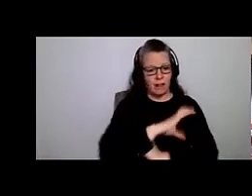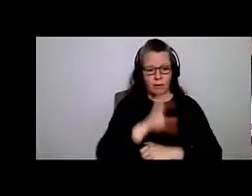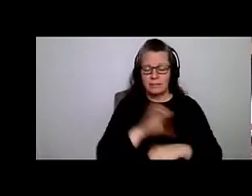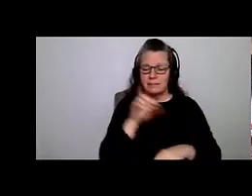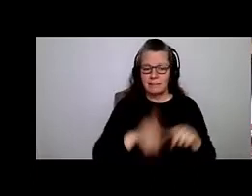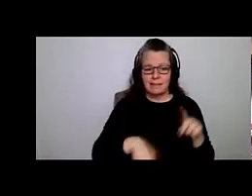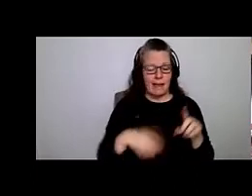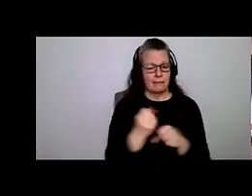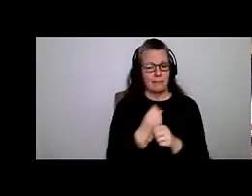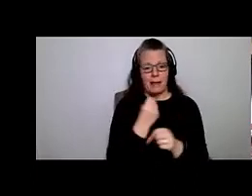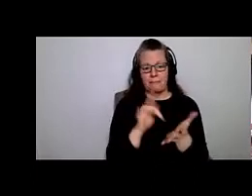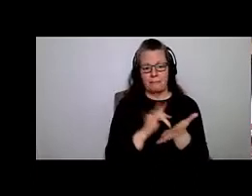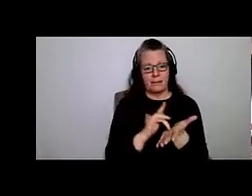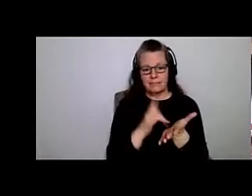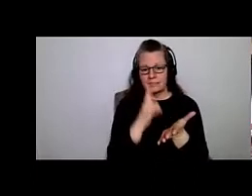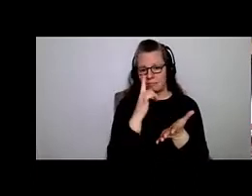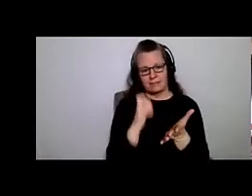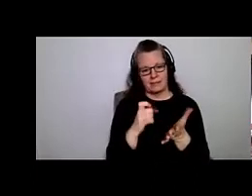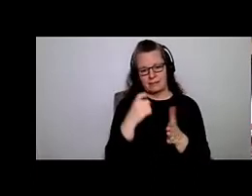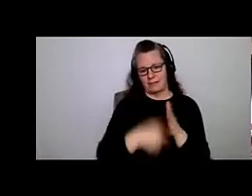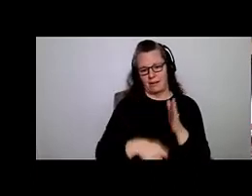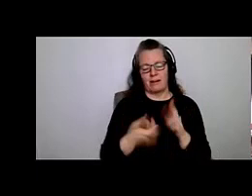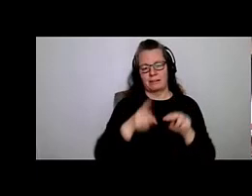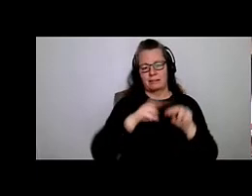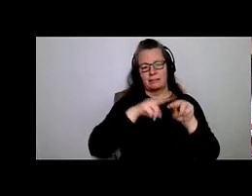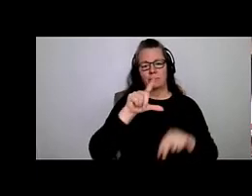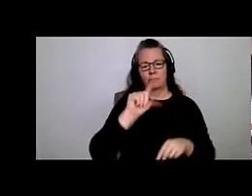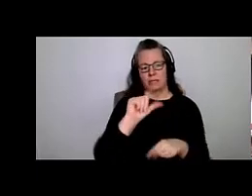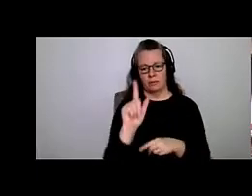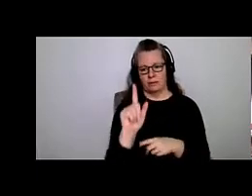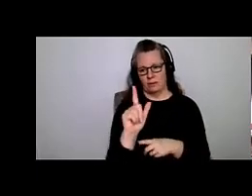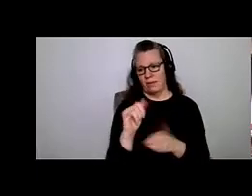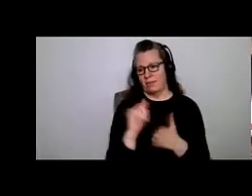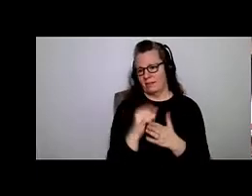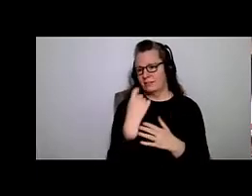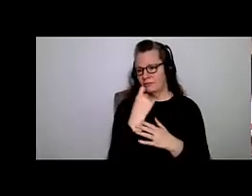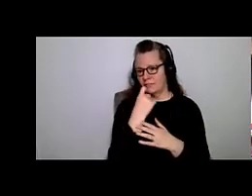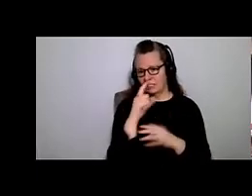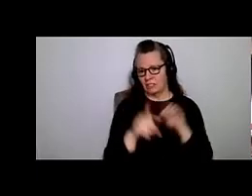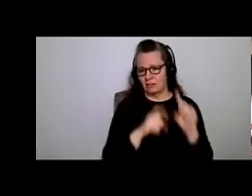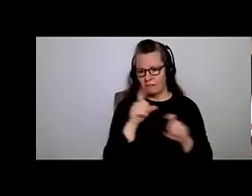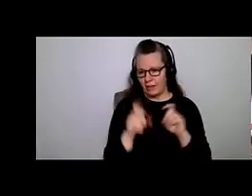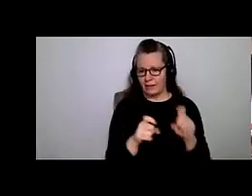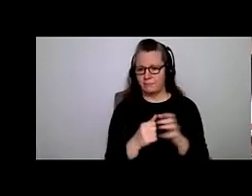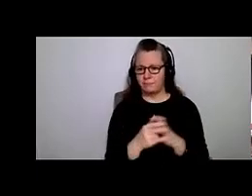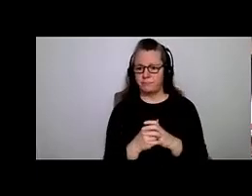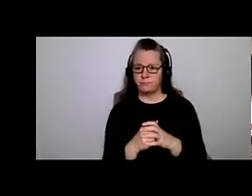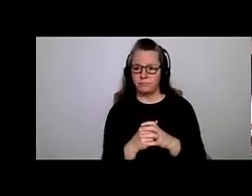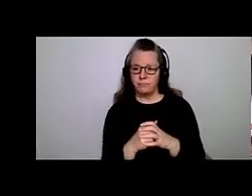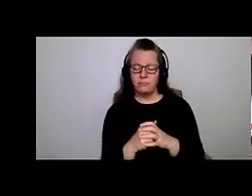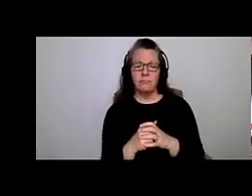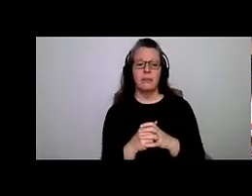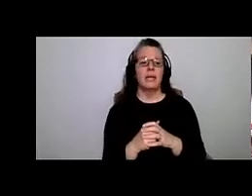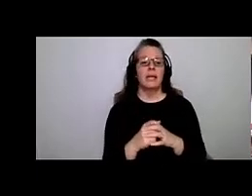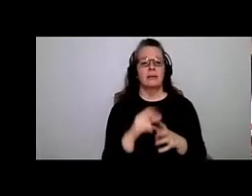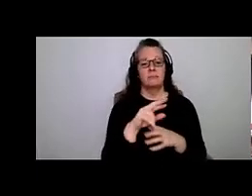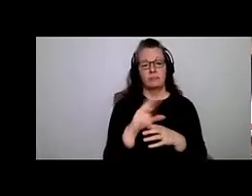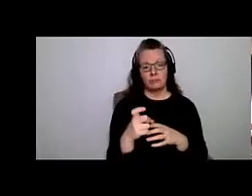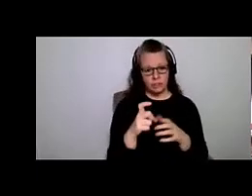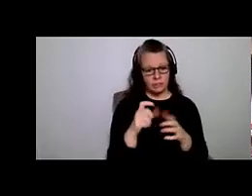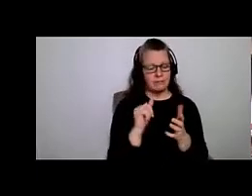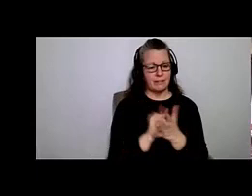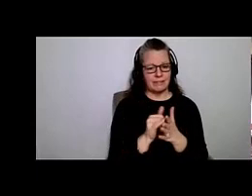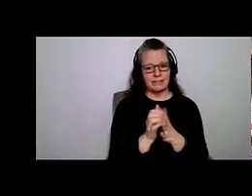because of the cost in 2021. That's based on a recent survey done. And prescription drugs are the leading driver of overall